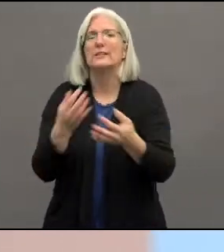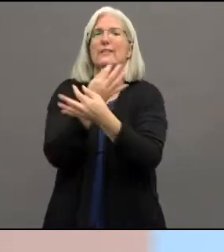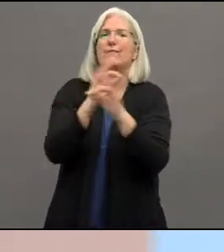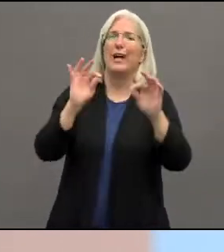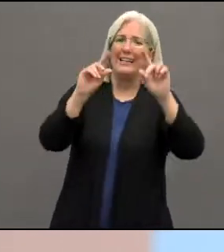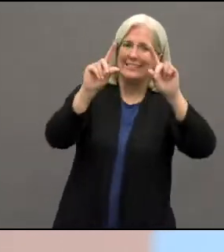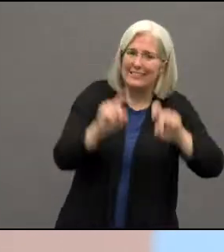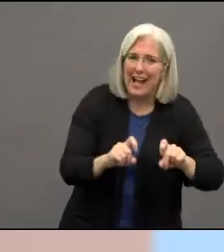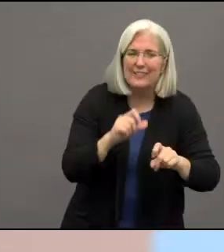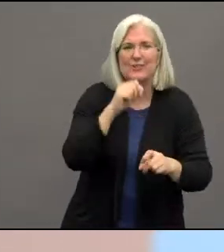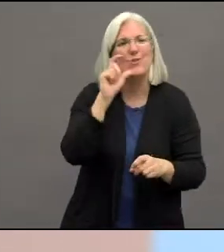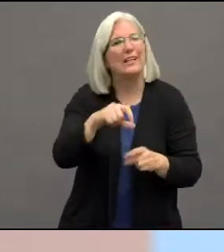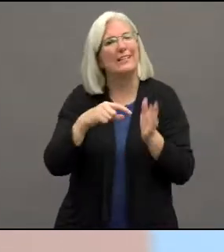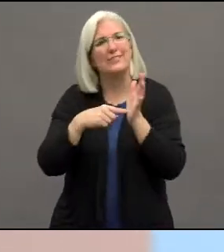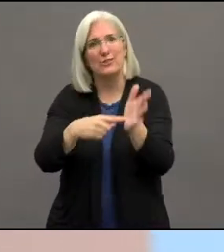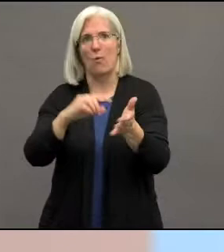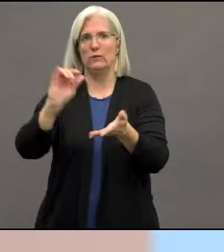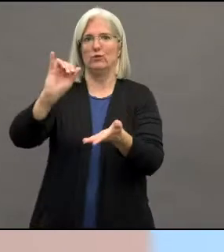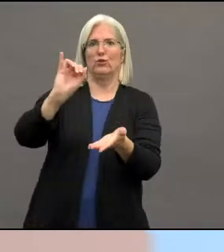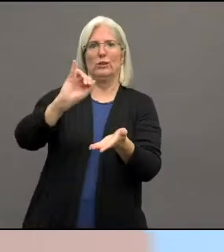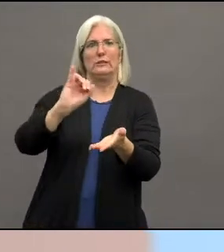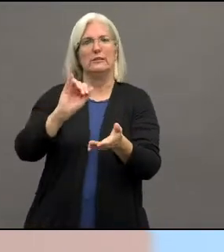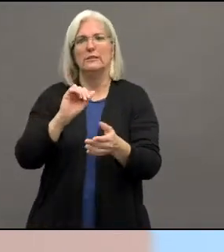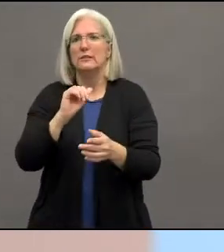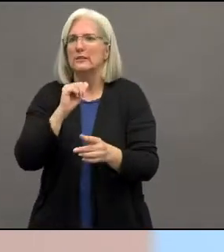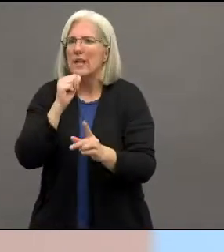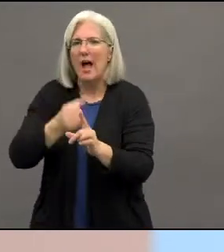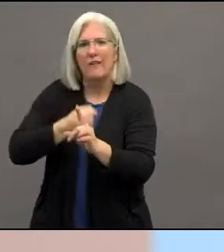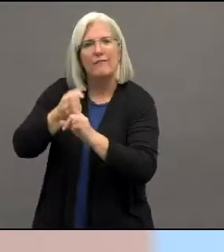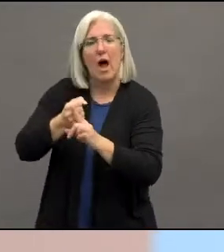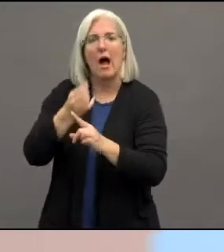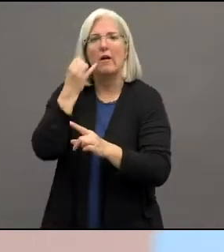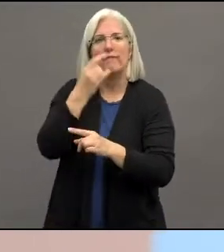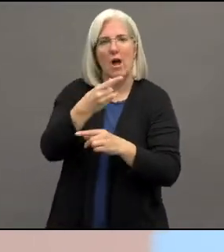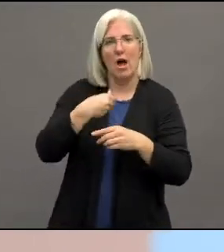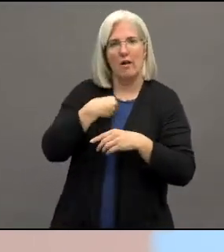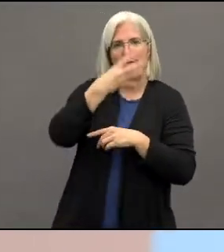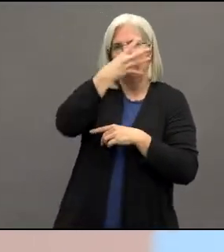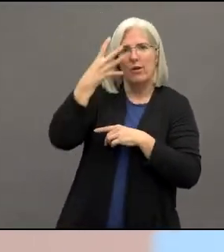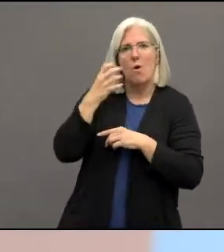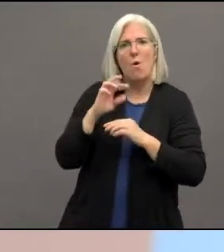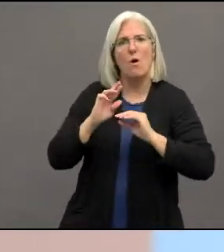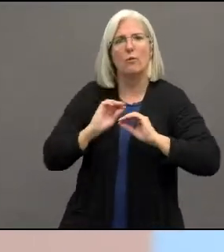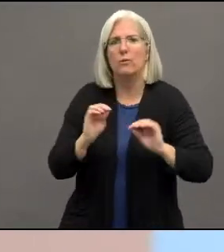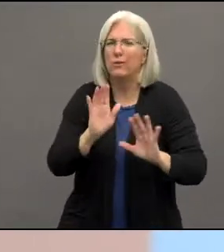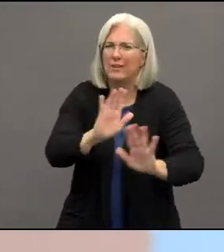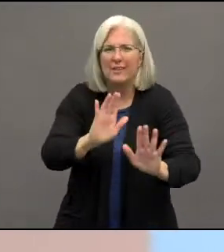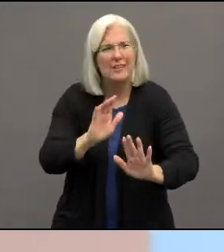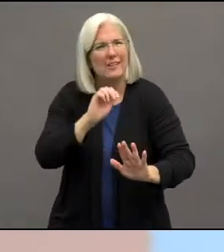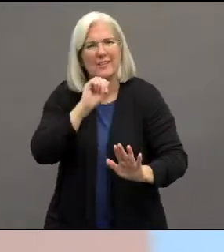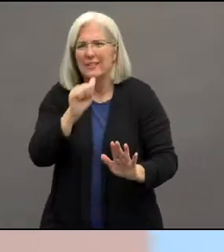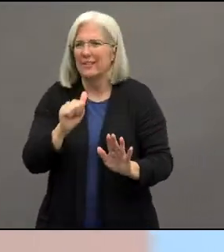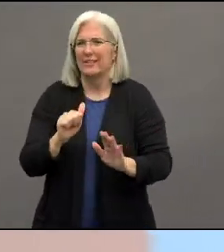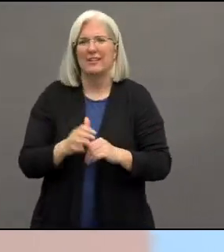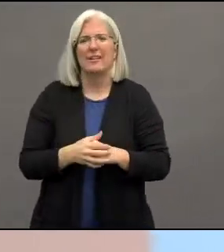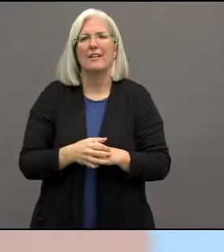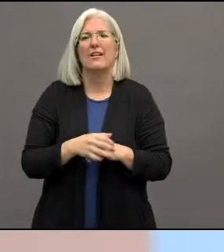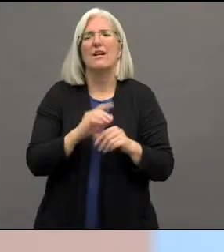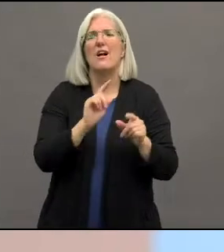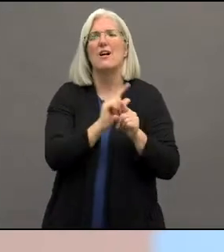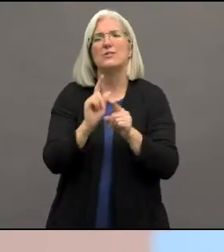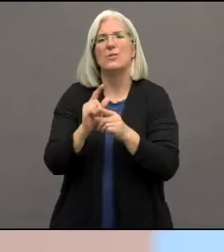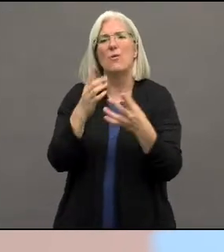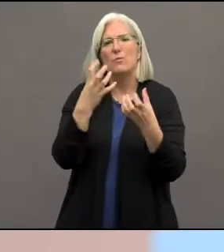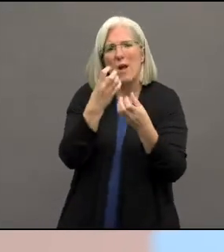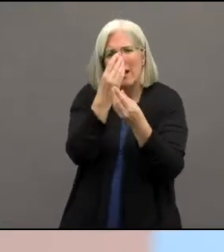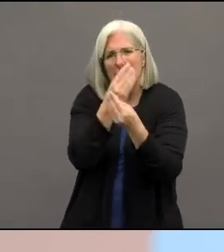insurance, and it does not impact your immigration status. You could also visit our website to find out where your nearest